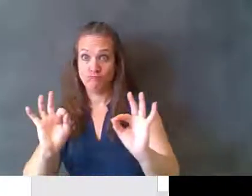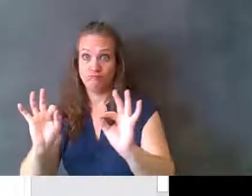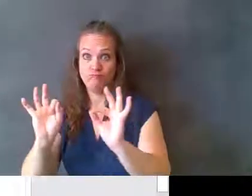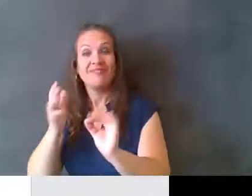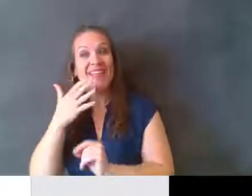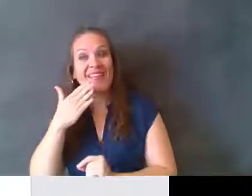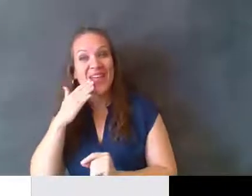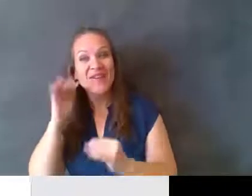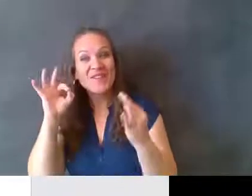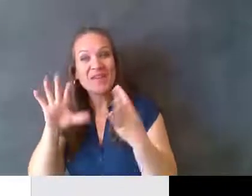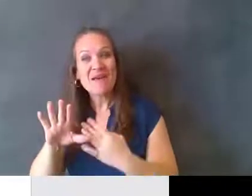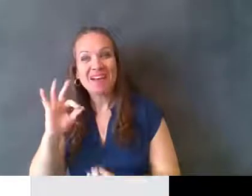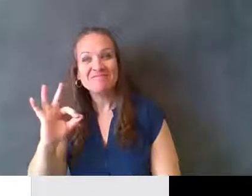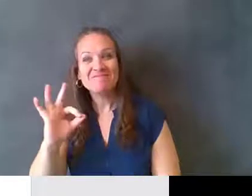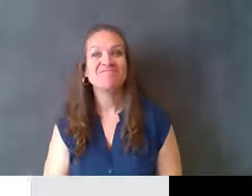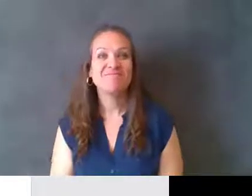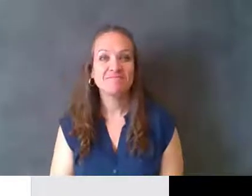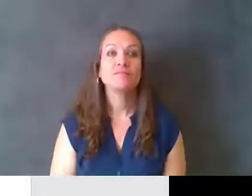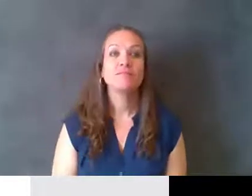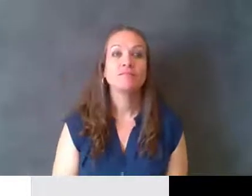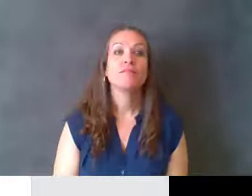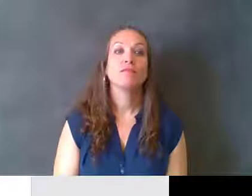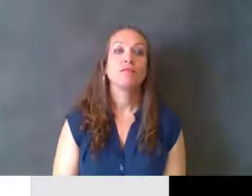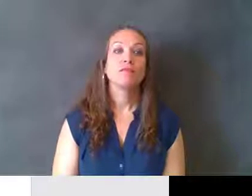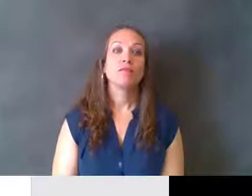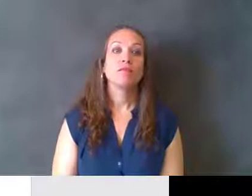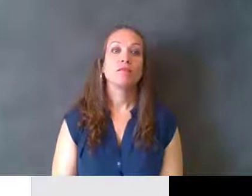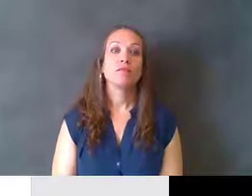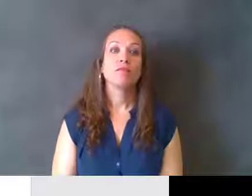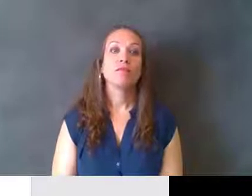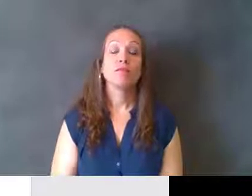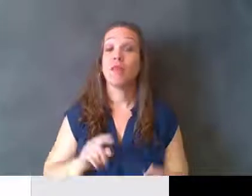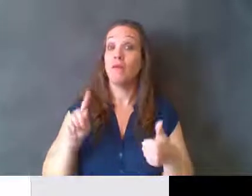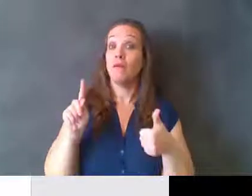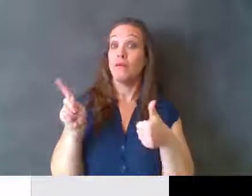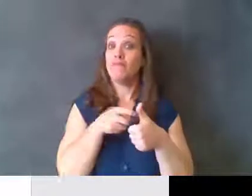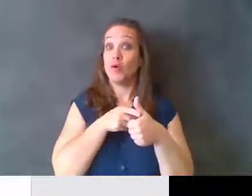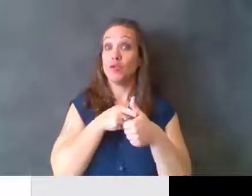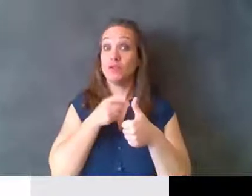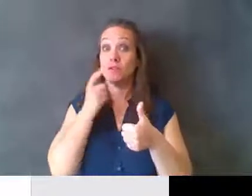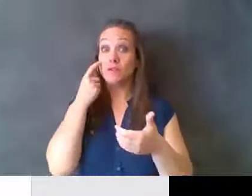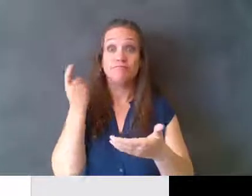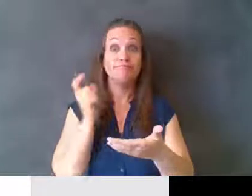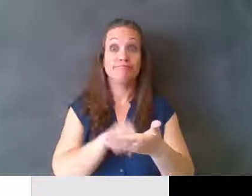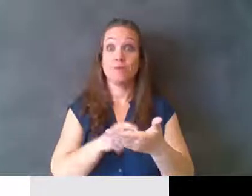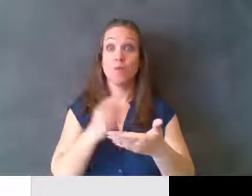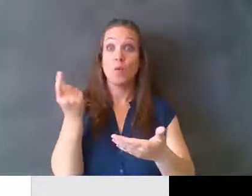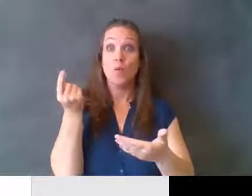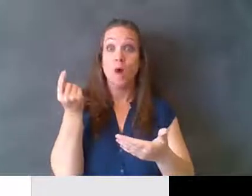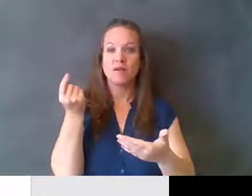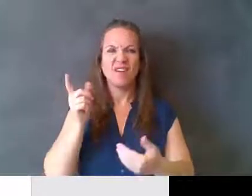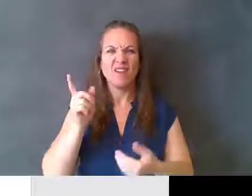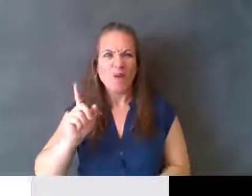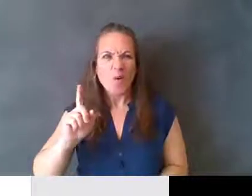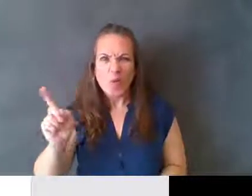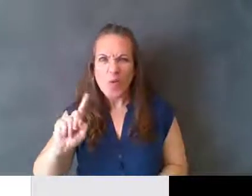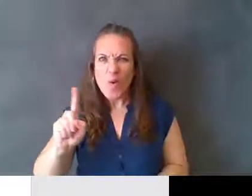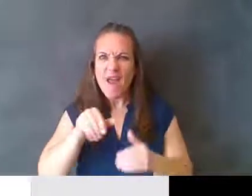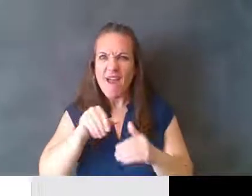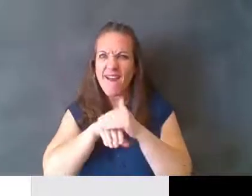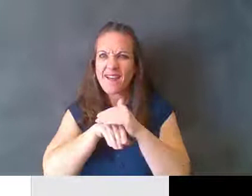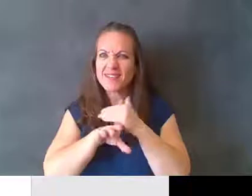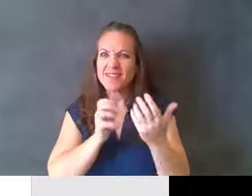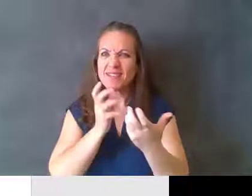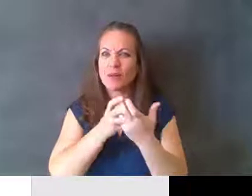feedback. Okay, so the first thing we want to look at in here is how to find an accessible template. So you don't have